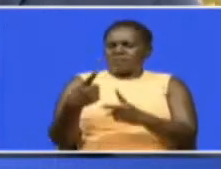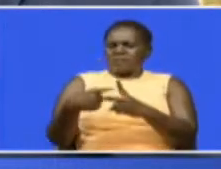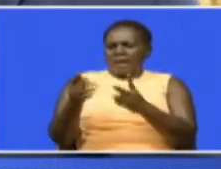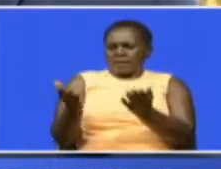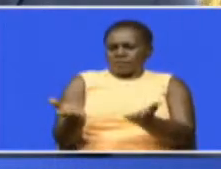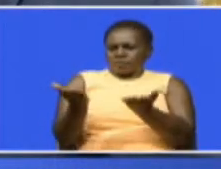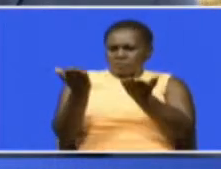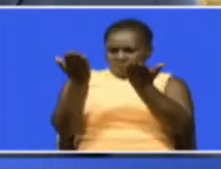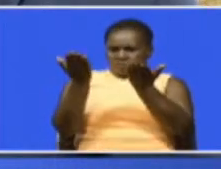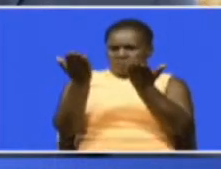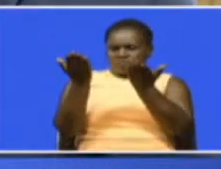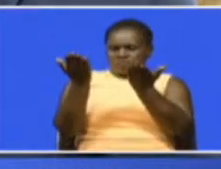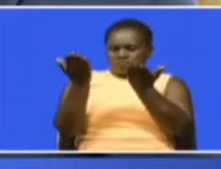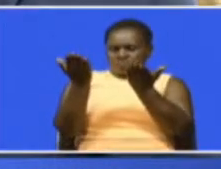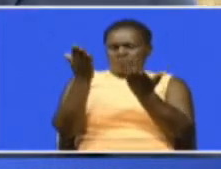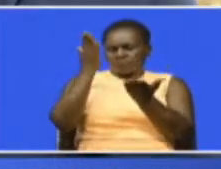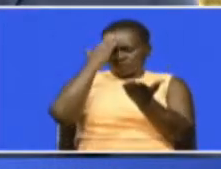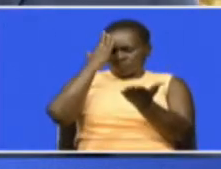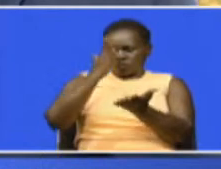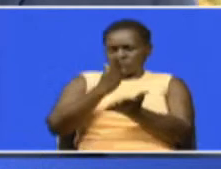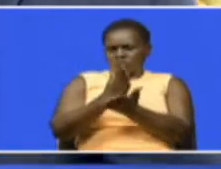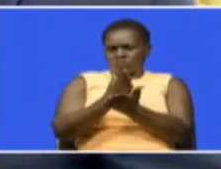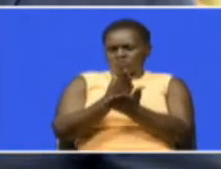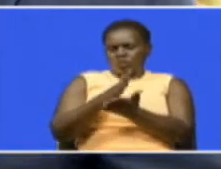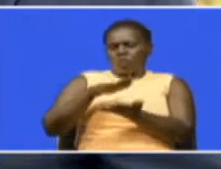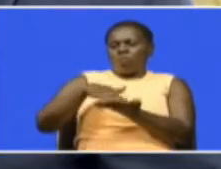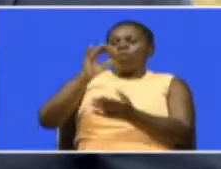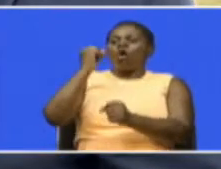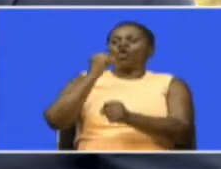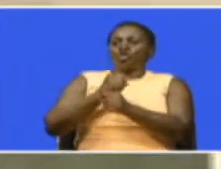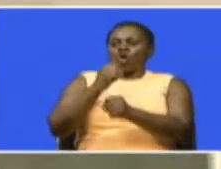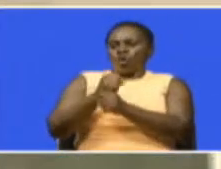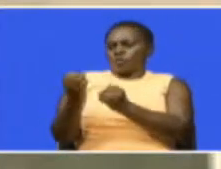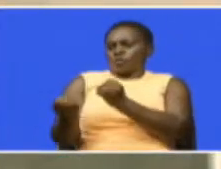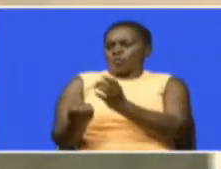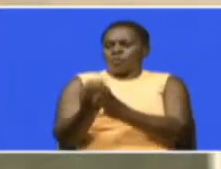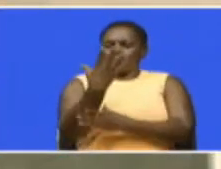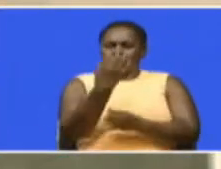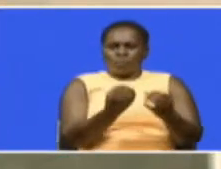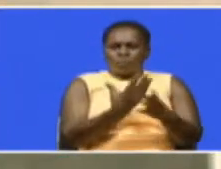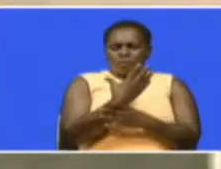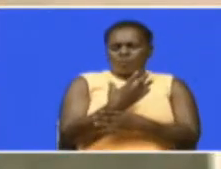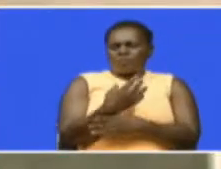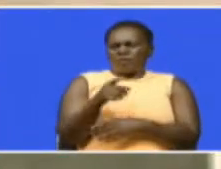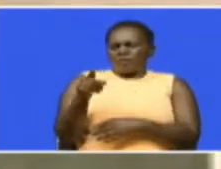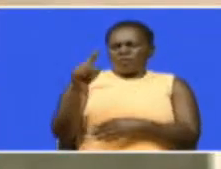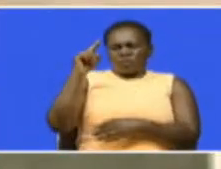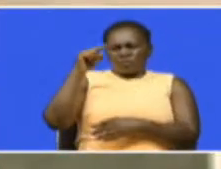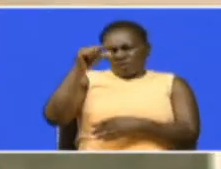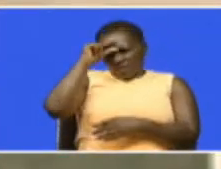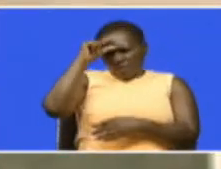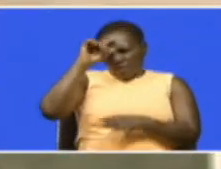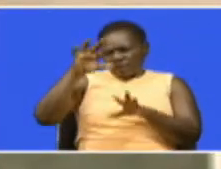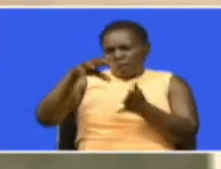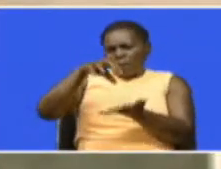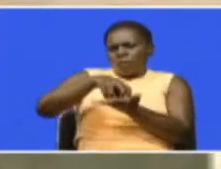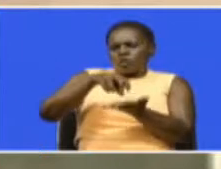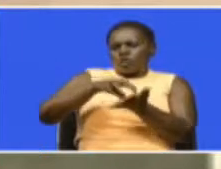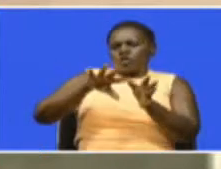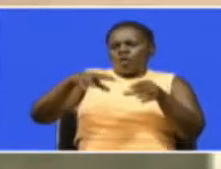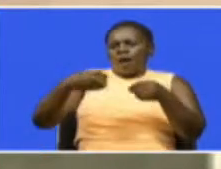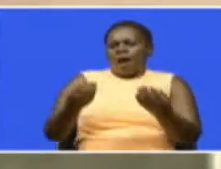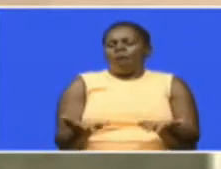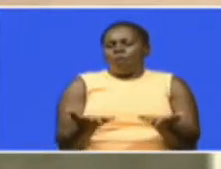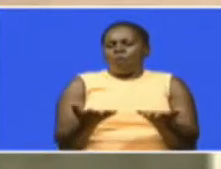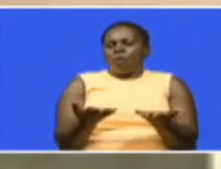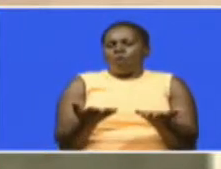up. I'm sure more jobs are going to be created. How would you rate the government's